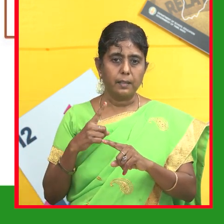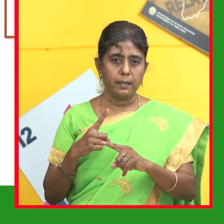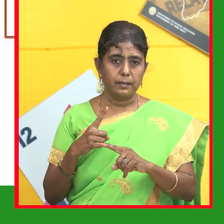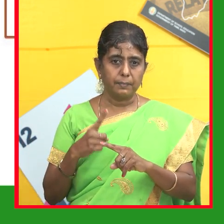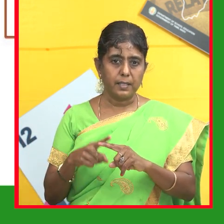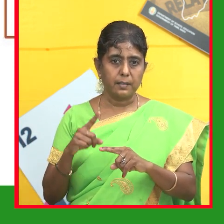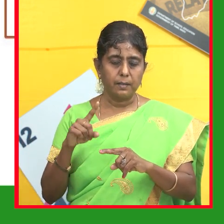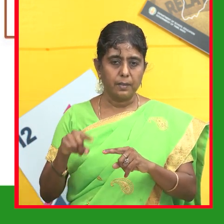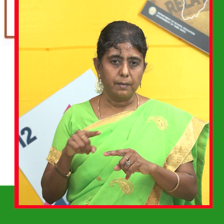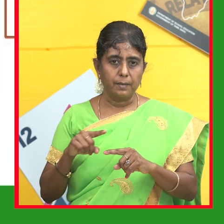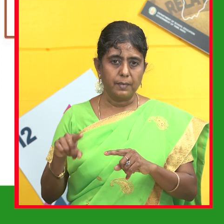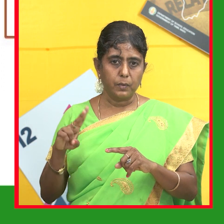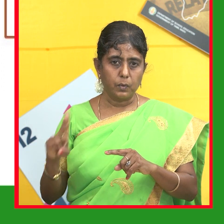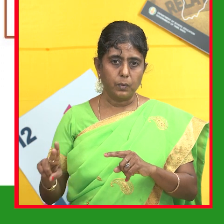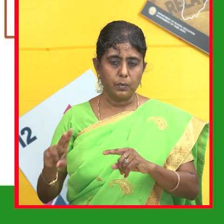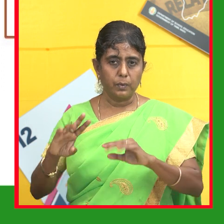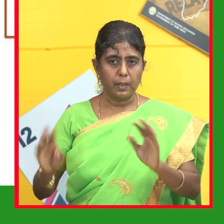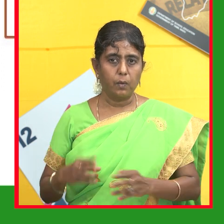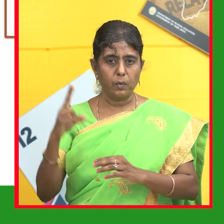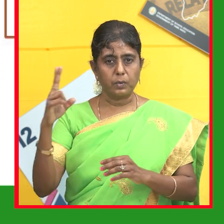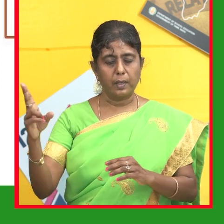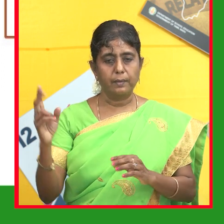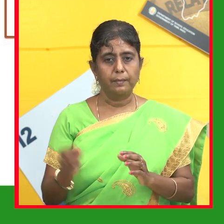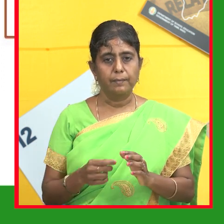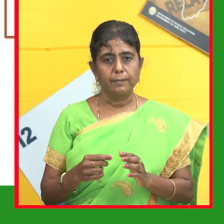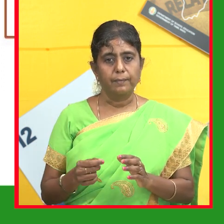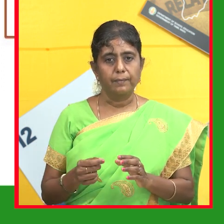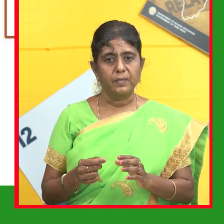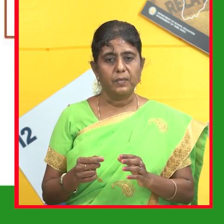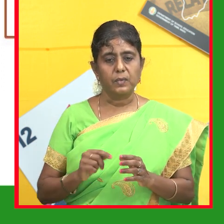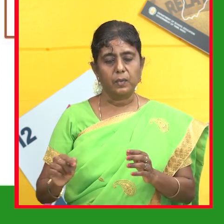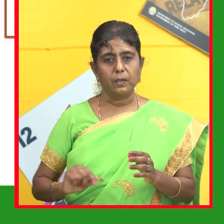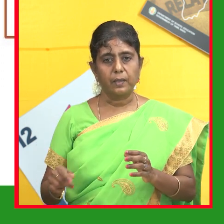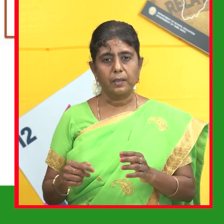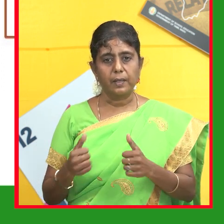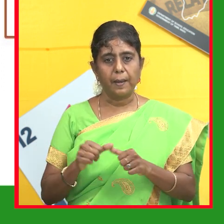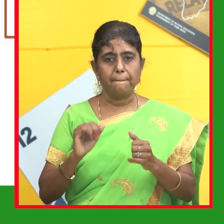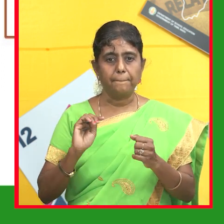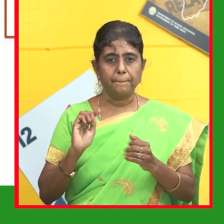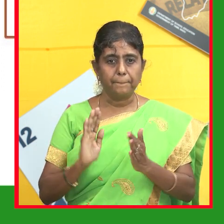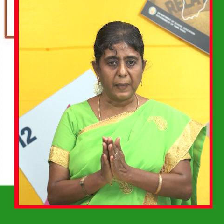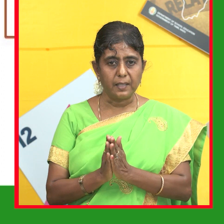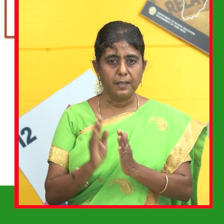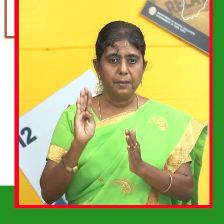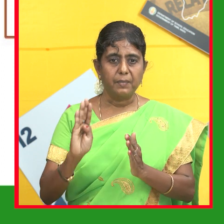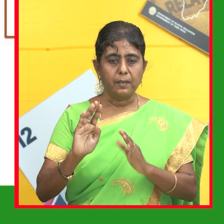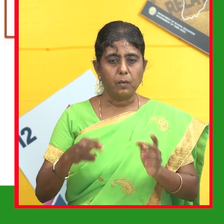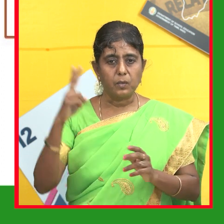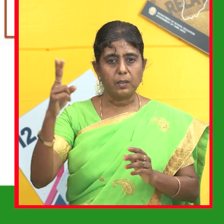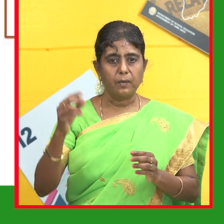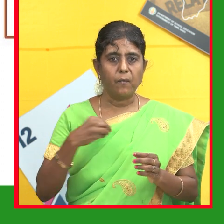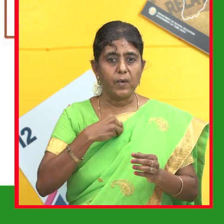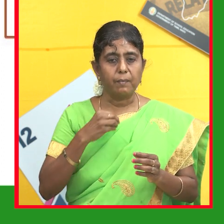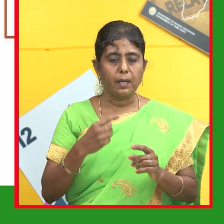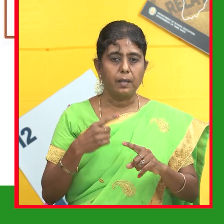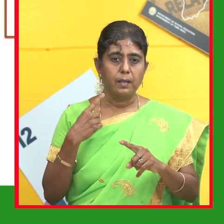else you can expand by using the a plus b whole square formula. So you can give the answer as x squared plus 4x plus